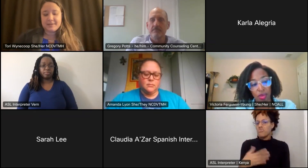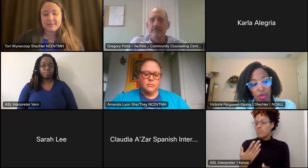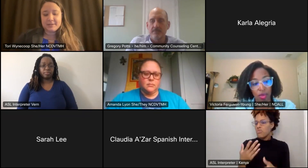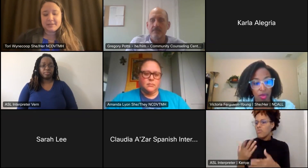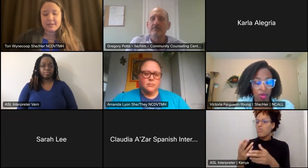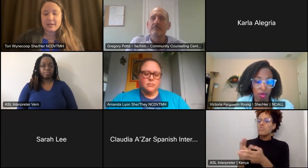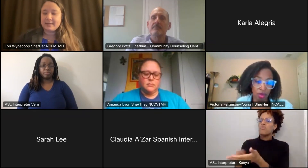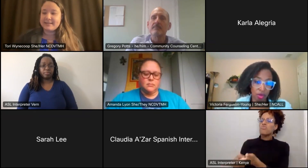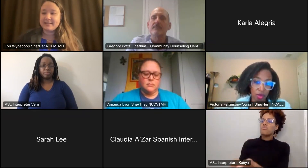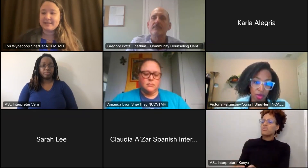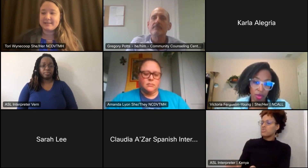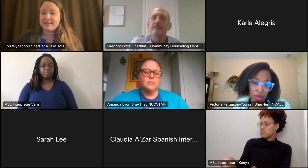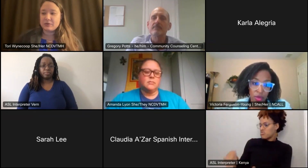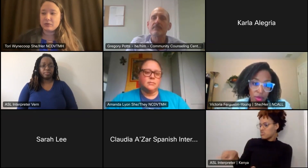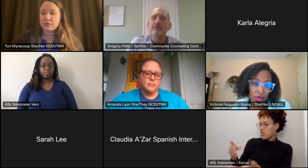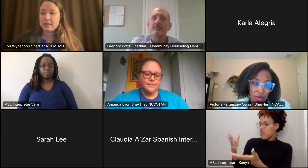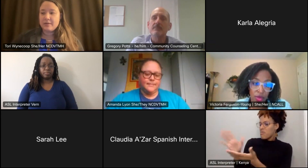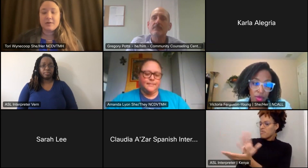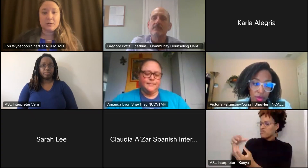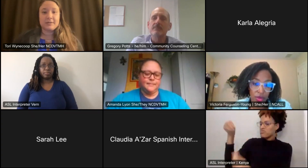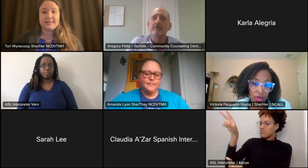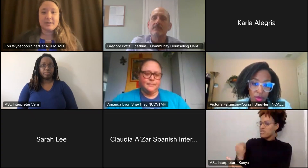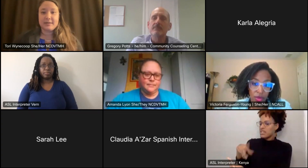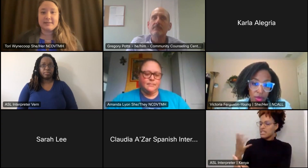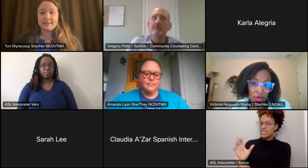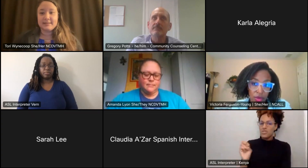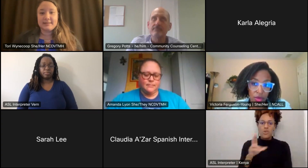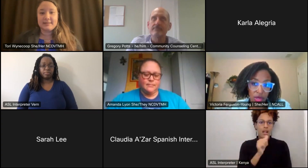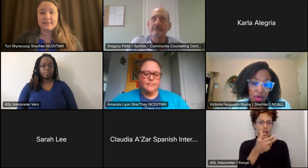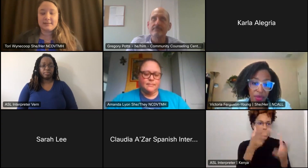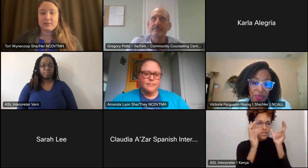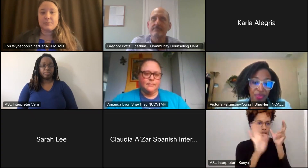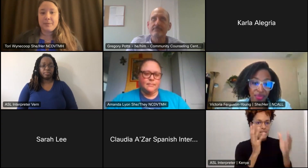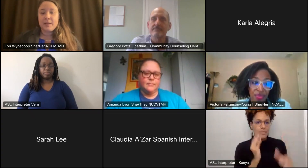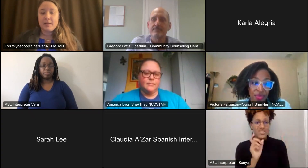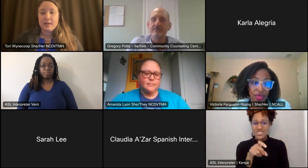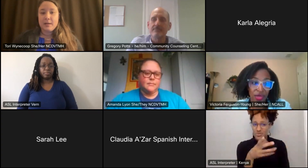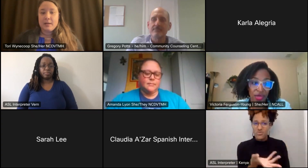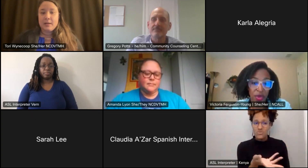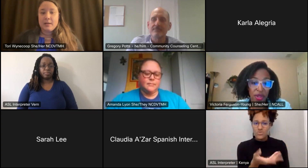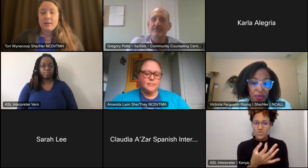the research and not listening to their own experiences. So